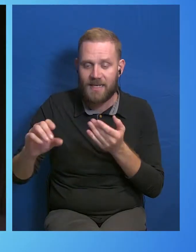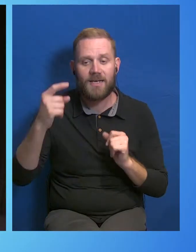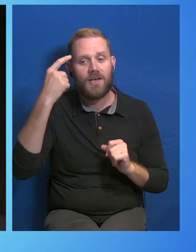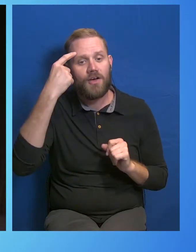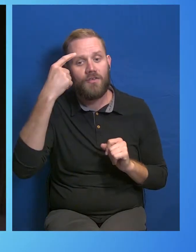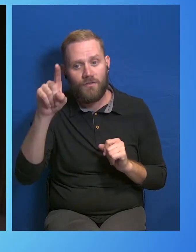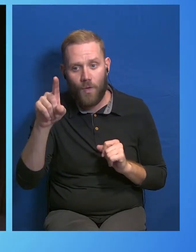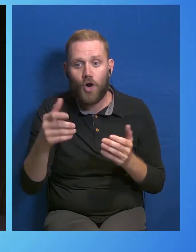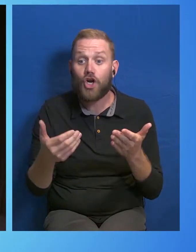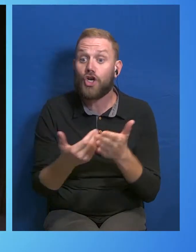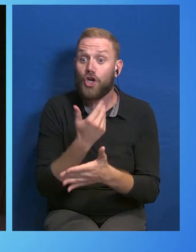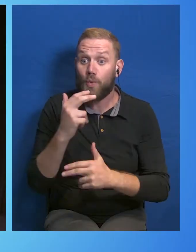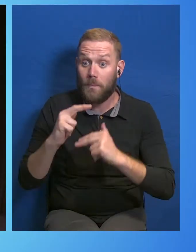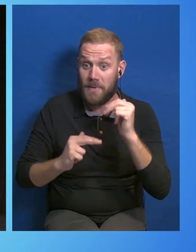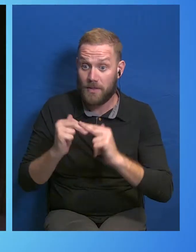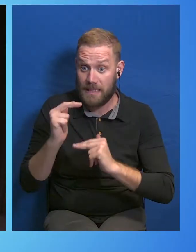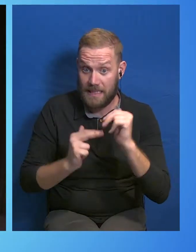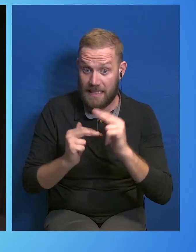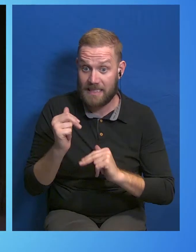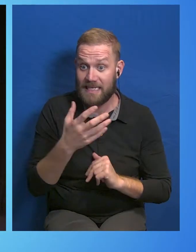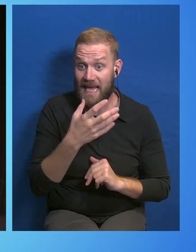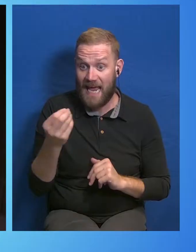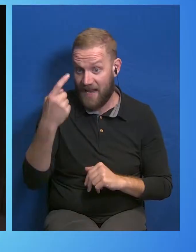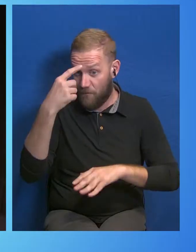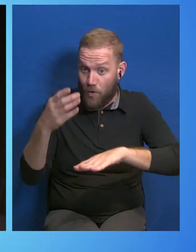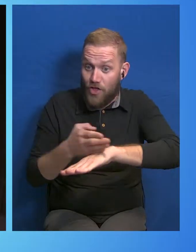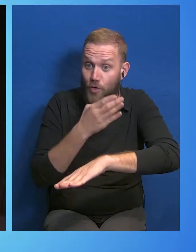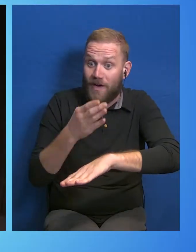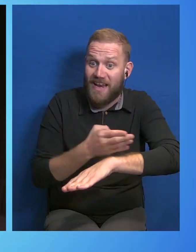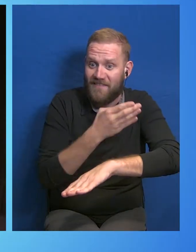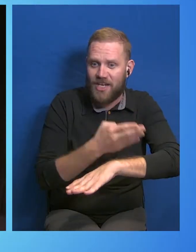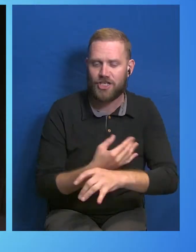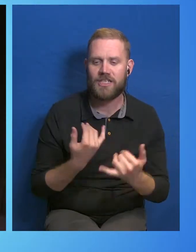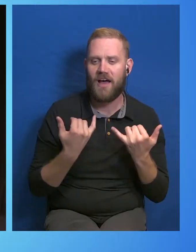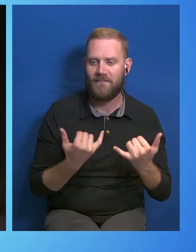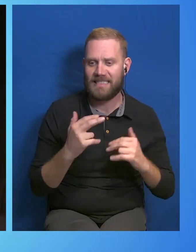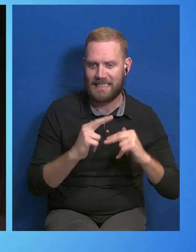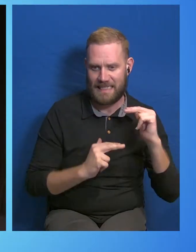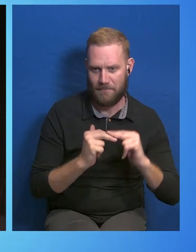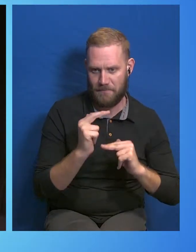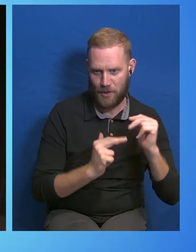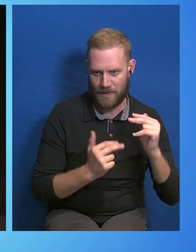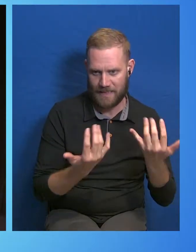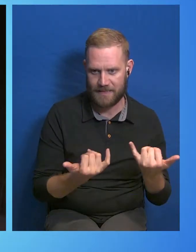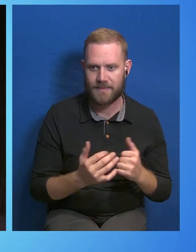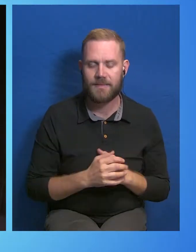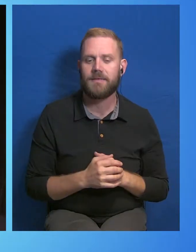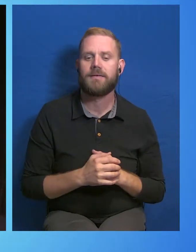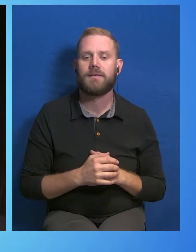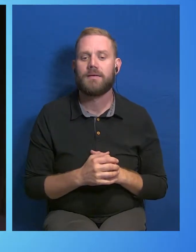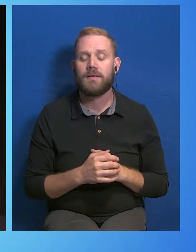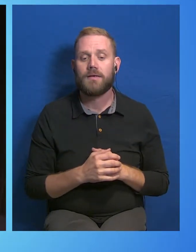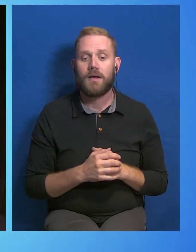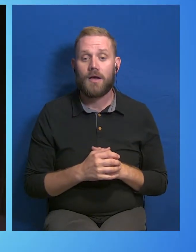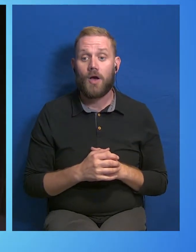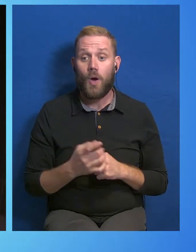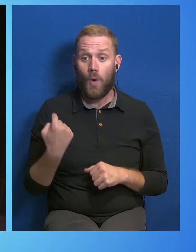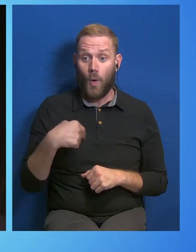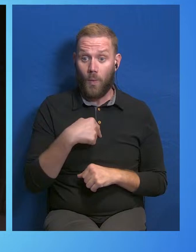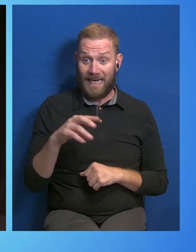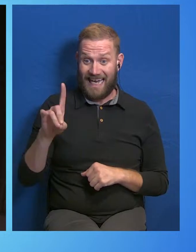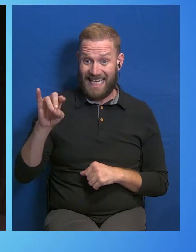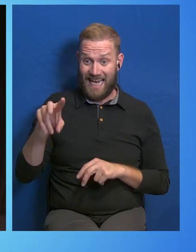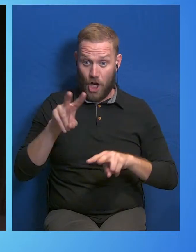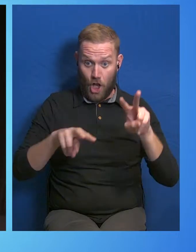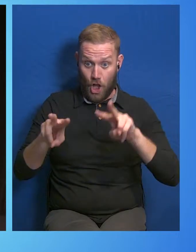for new buildings and for the renovation of existing buildings. So we took a look at